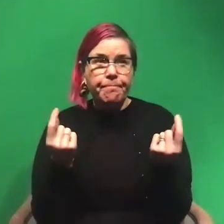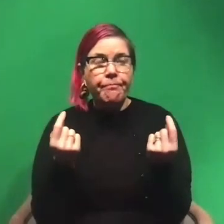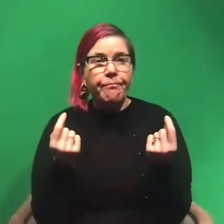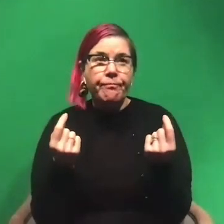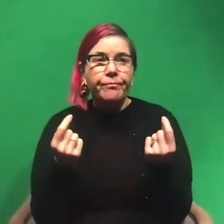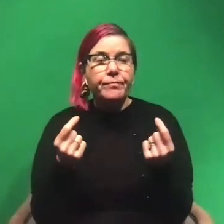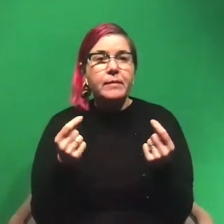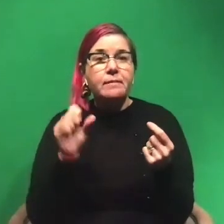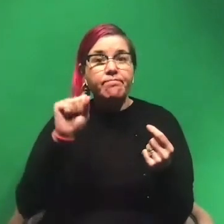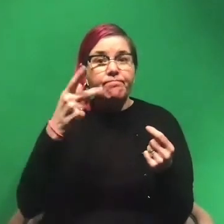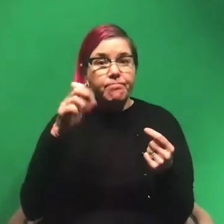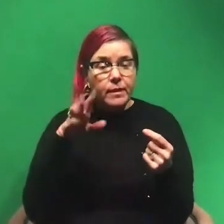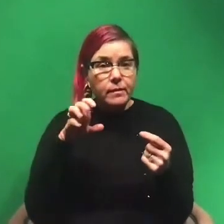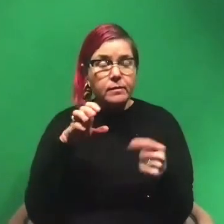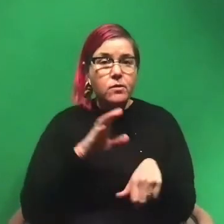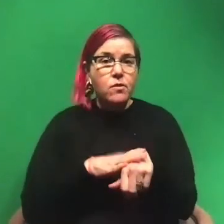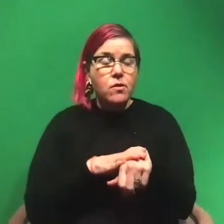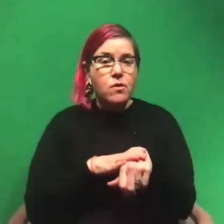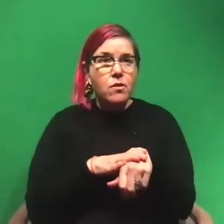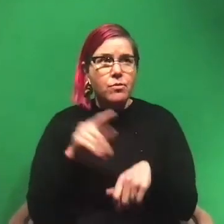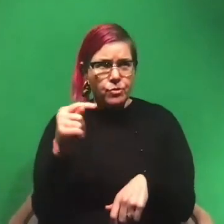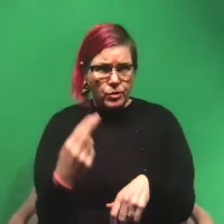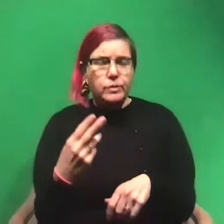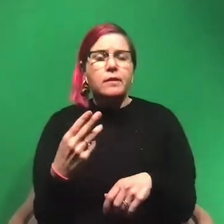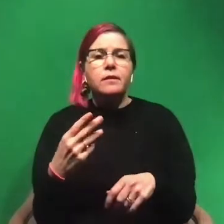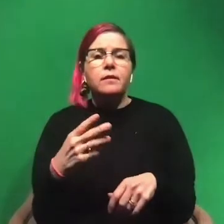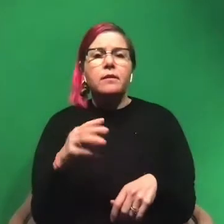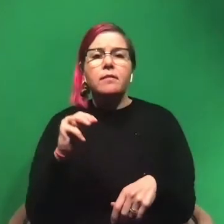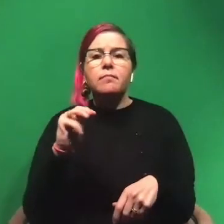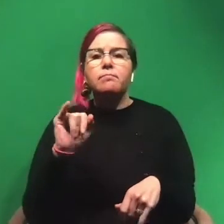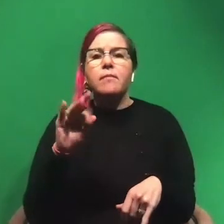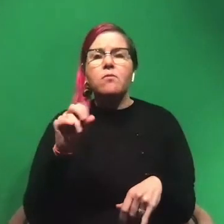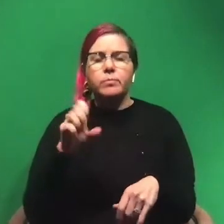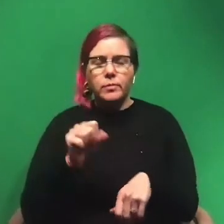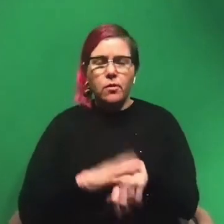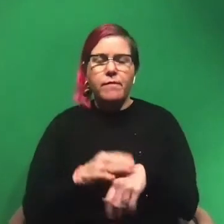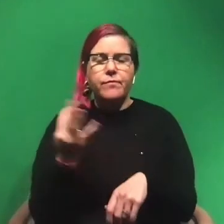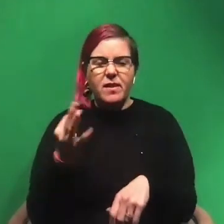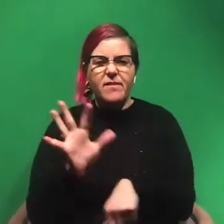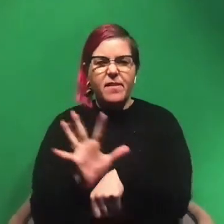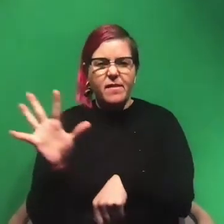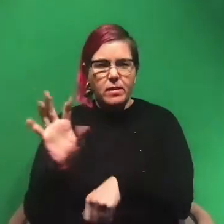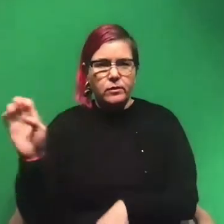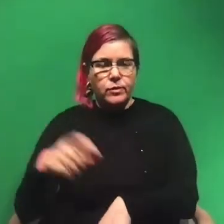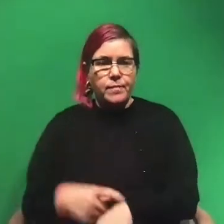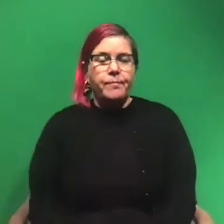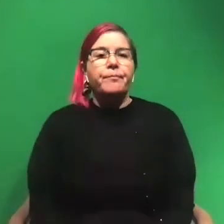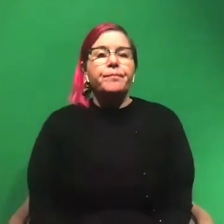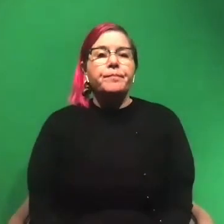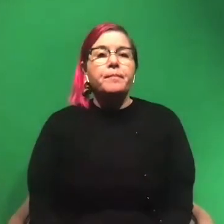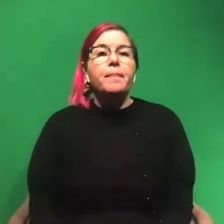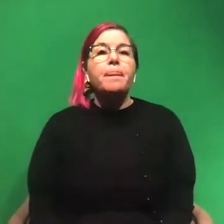outer space on Thursday and microbes on Friday at 5 p.m. Eastern. This is